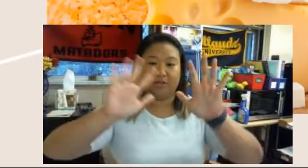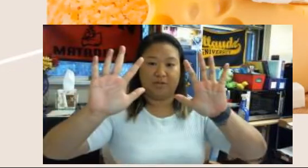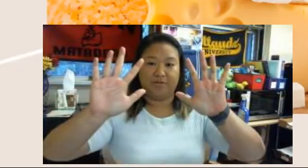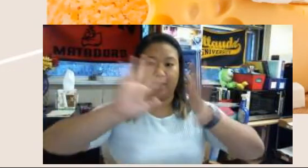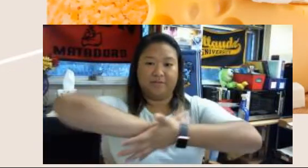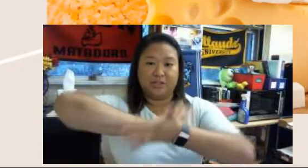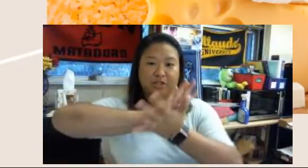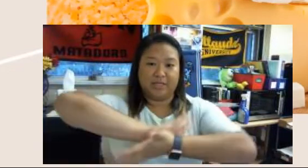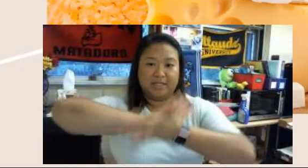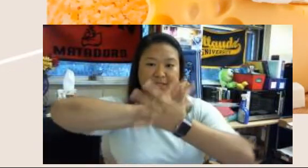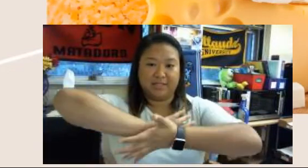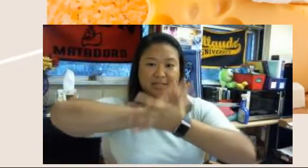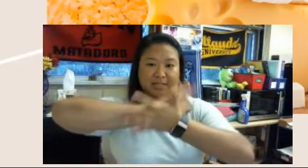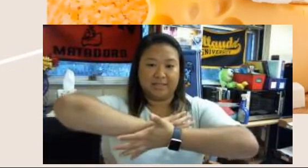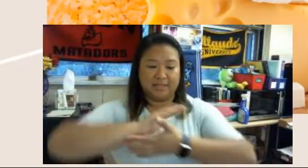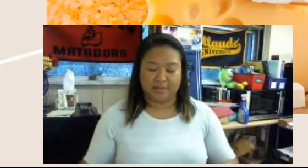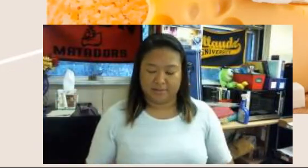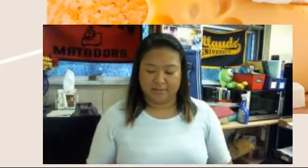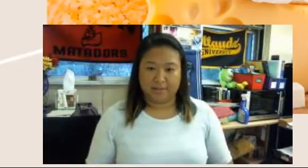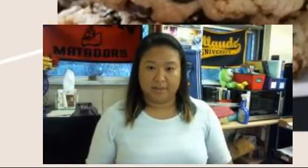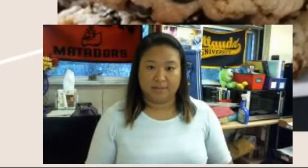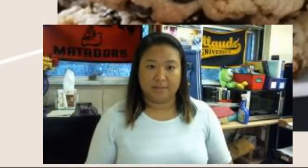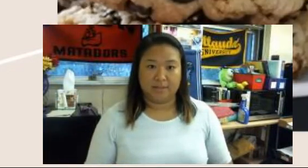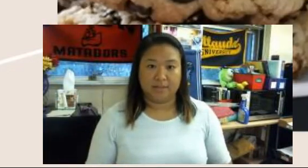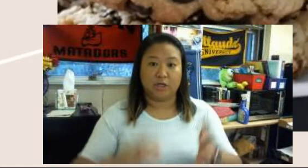cheese, 2 5s, cheese.